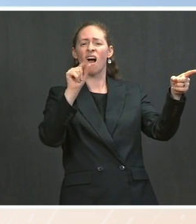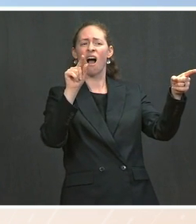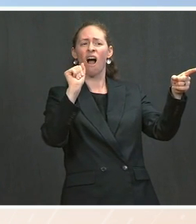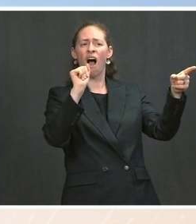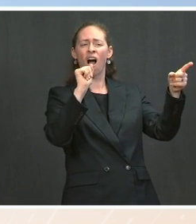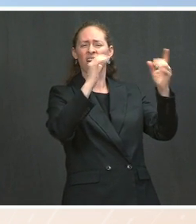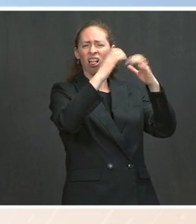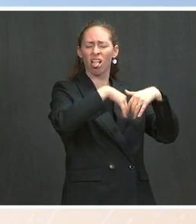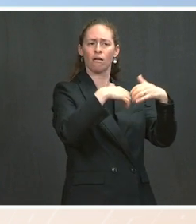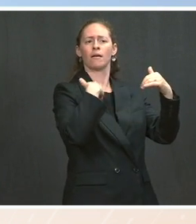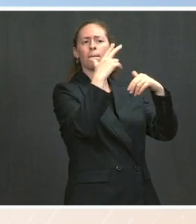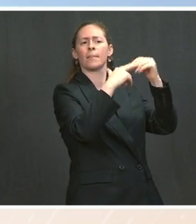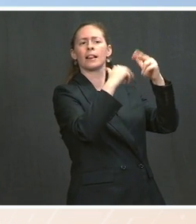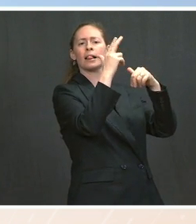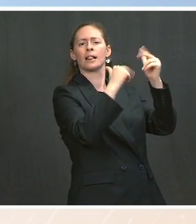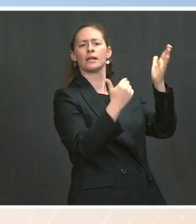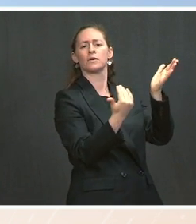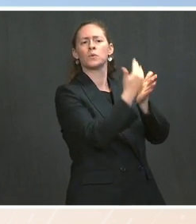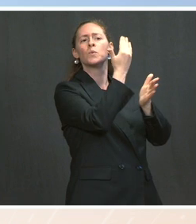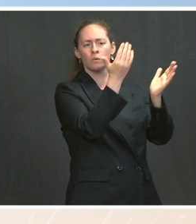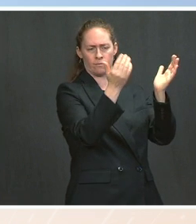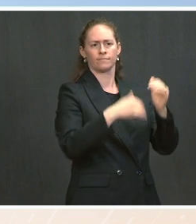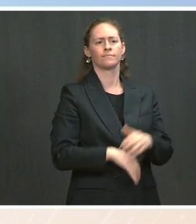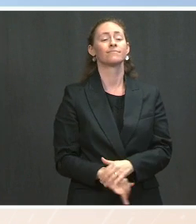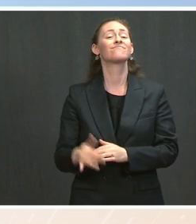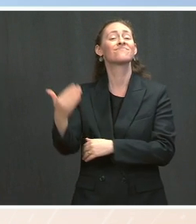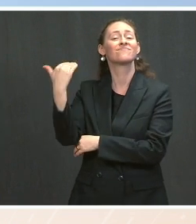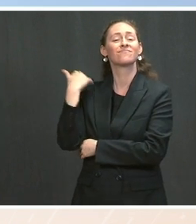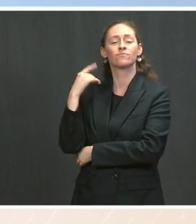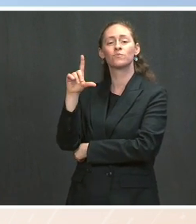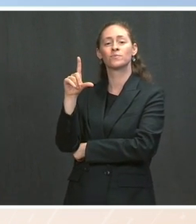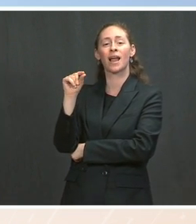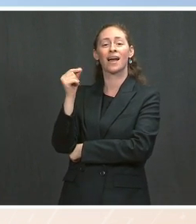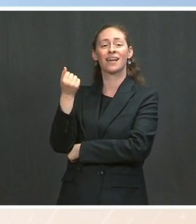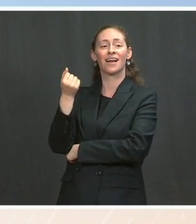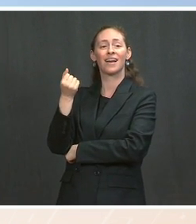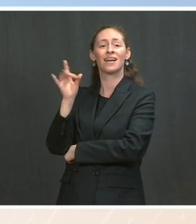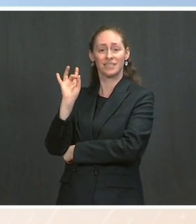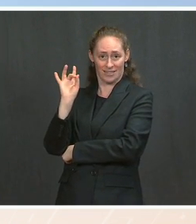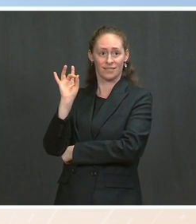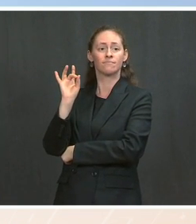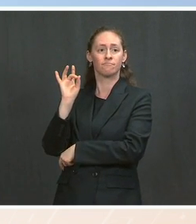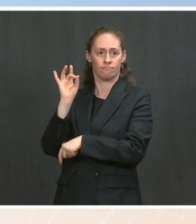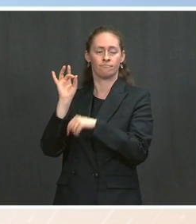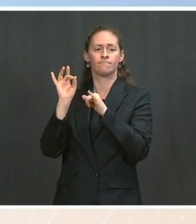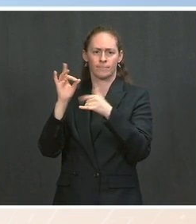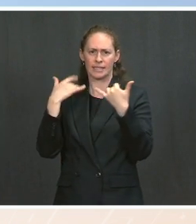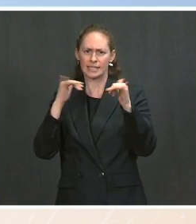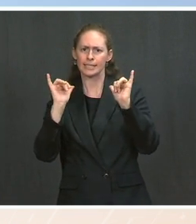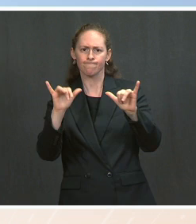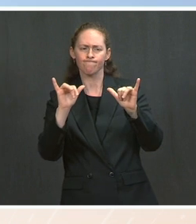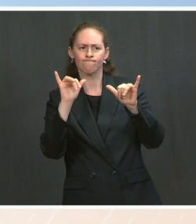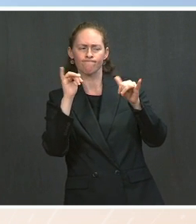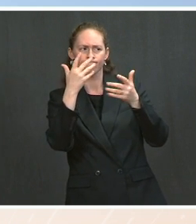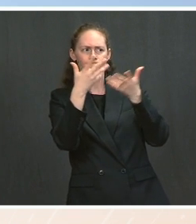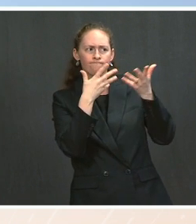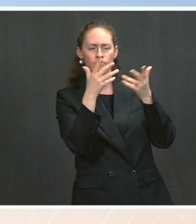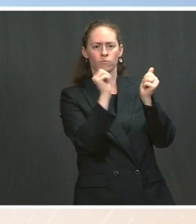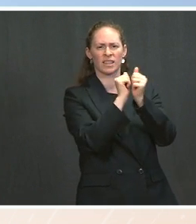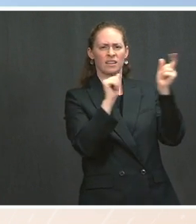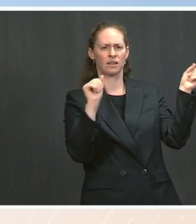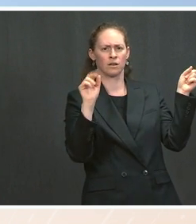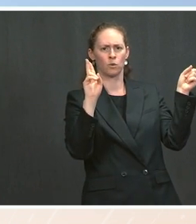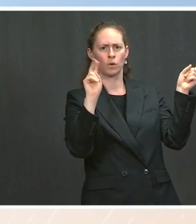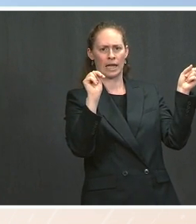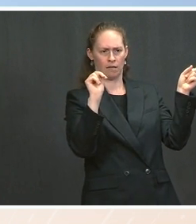in 2018 through UNRWA, through the United States, but we'll work through the UN. And we also will remain engaged deeply